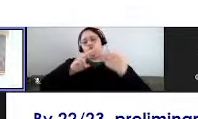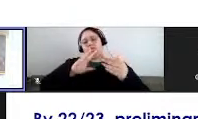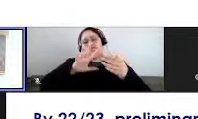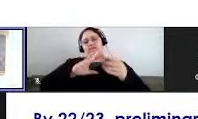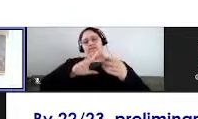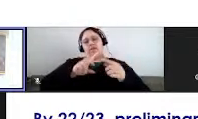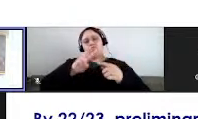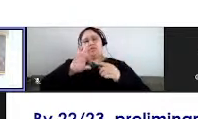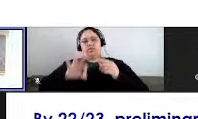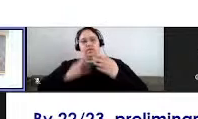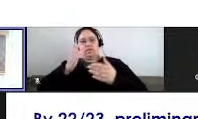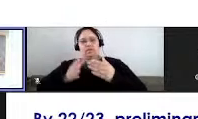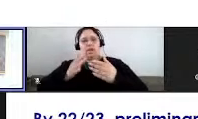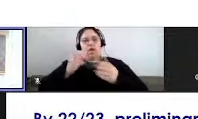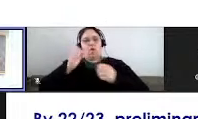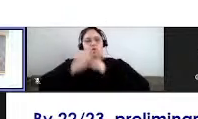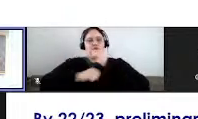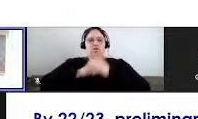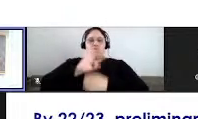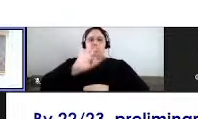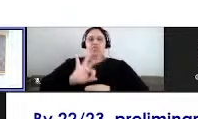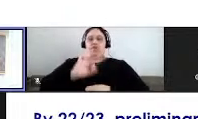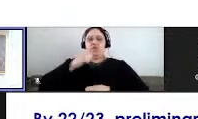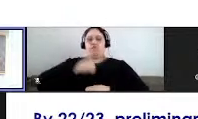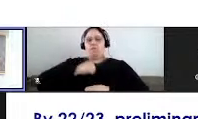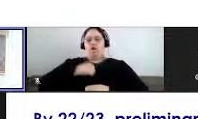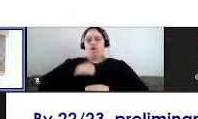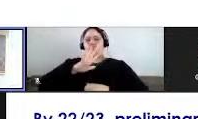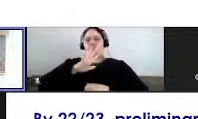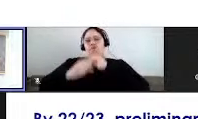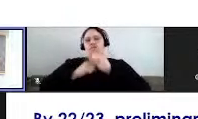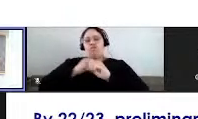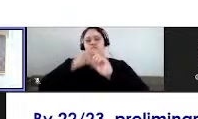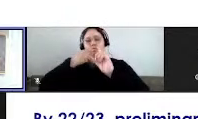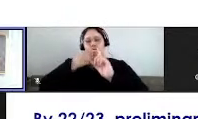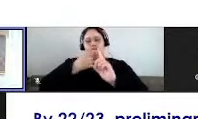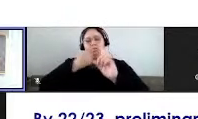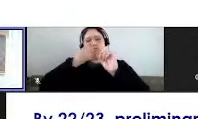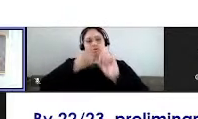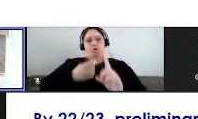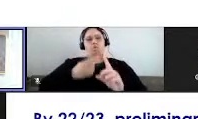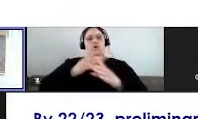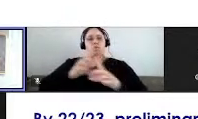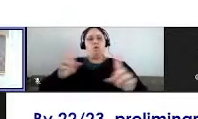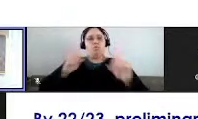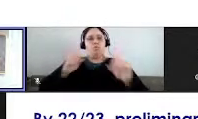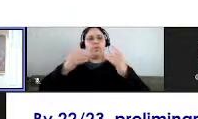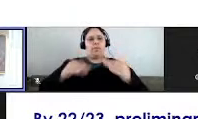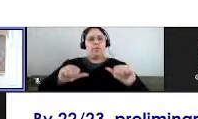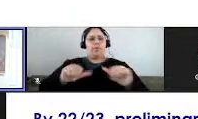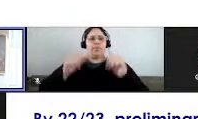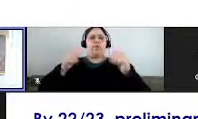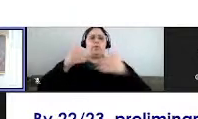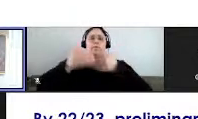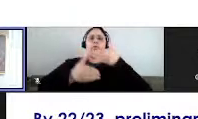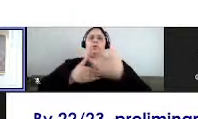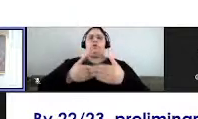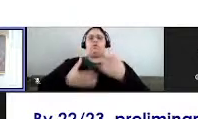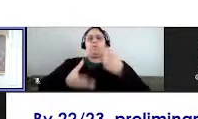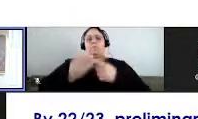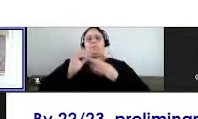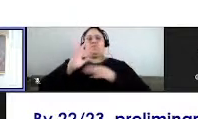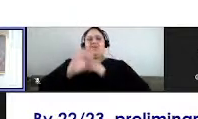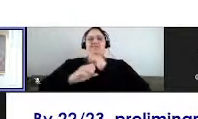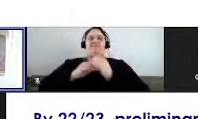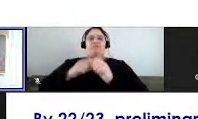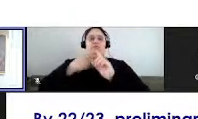we were at year three of the five-year goals, and I think the department is making significant progress towards these five-year goals. But the important